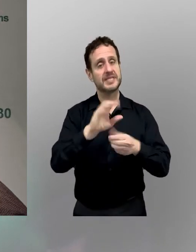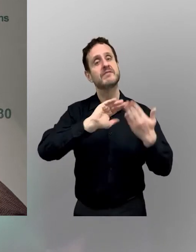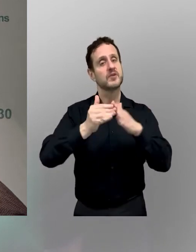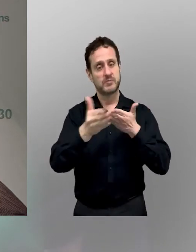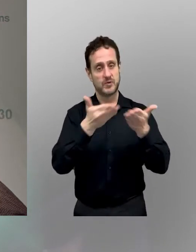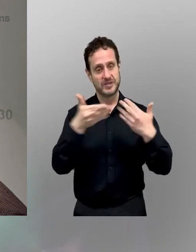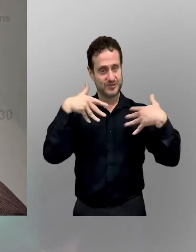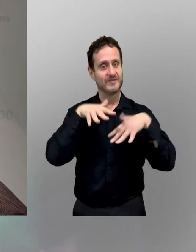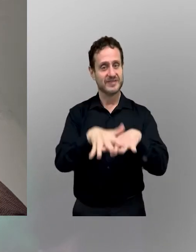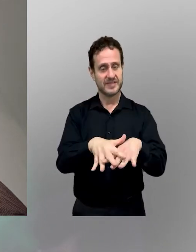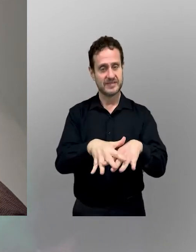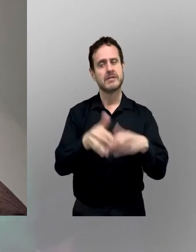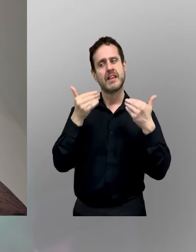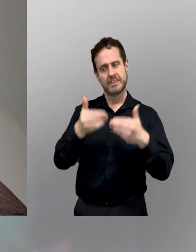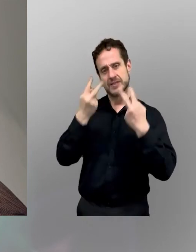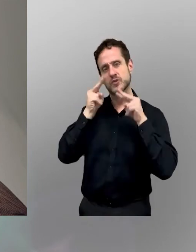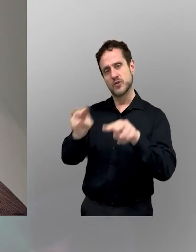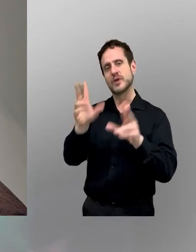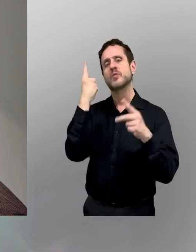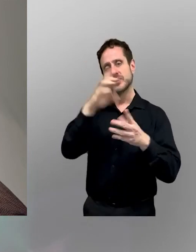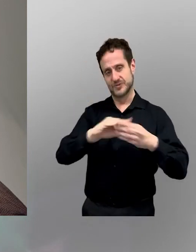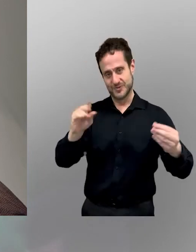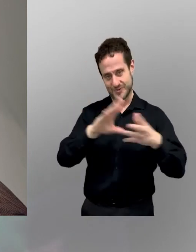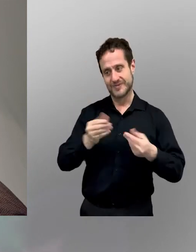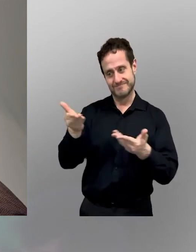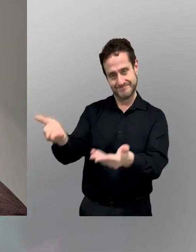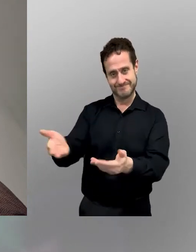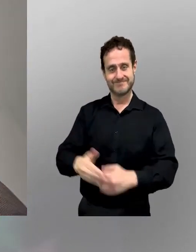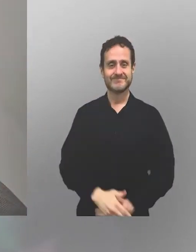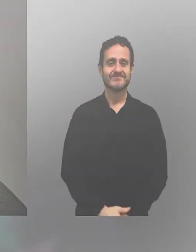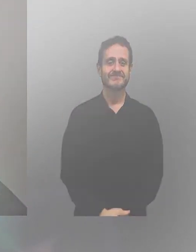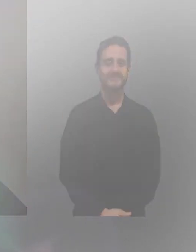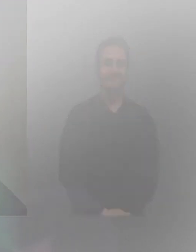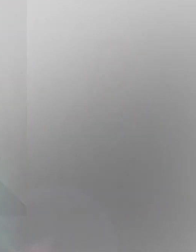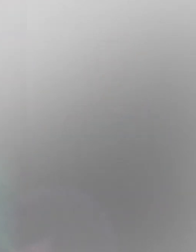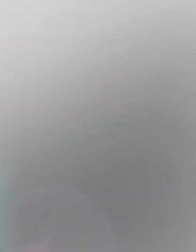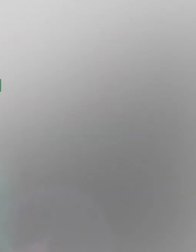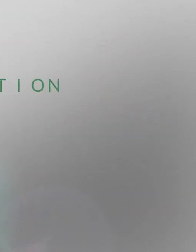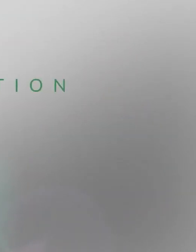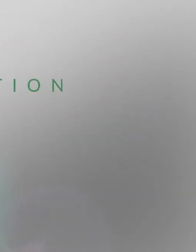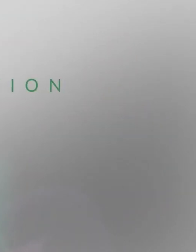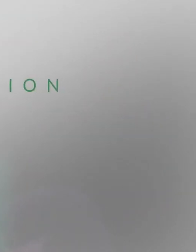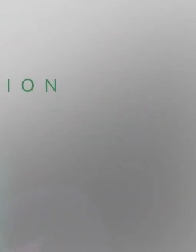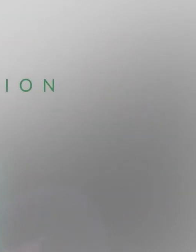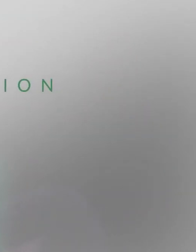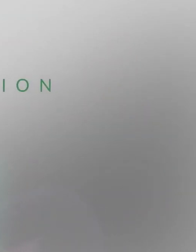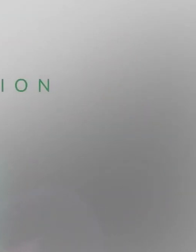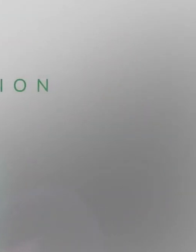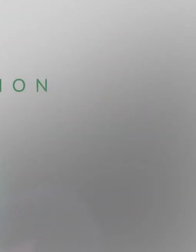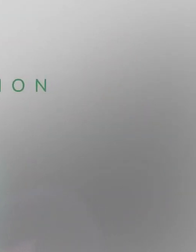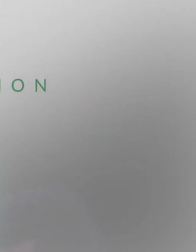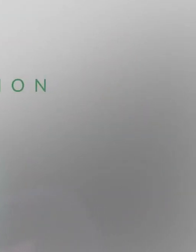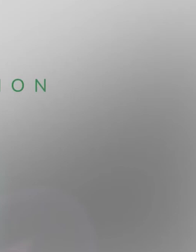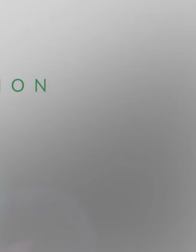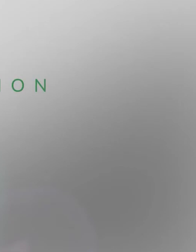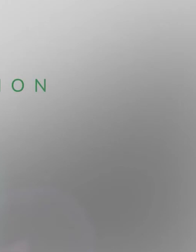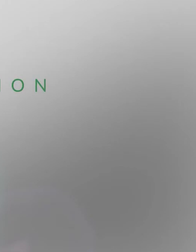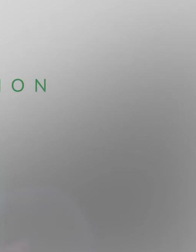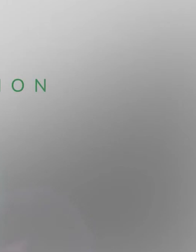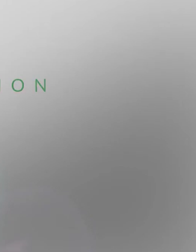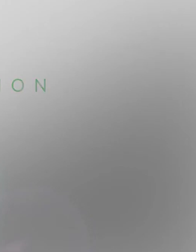people have received community services. Let's take a look. Title: Civil Rights Team, Community